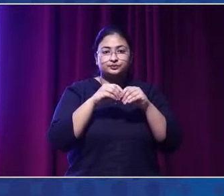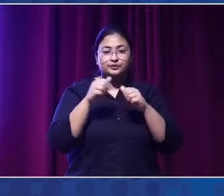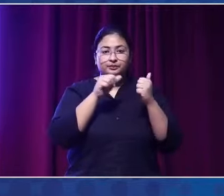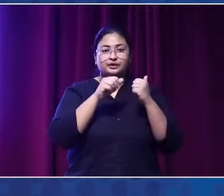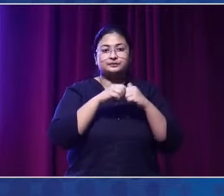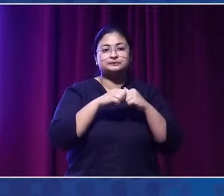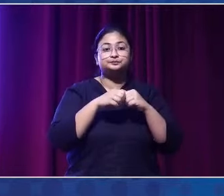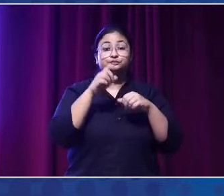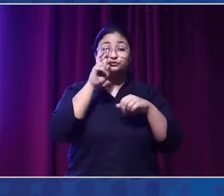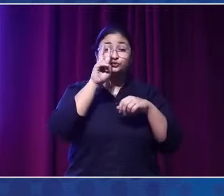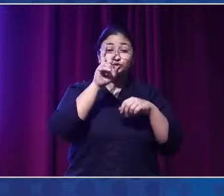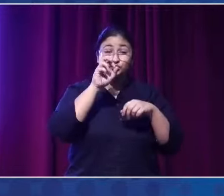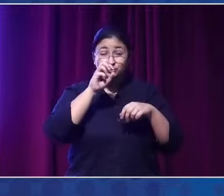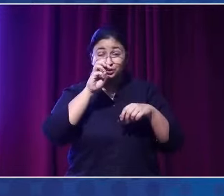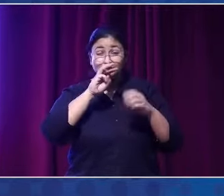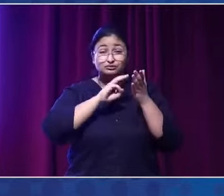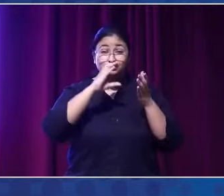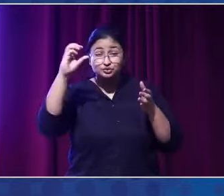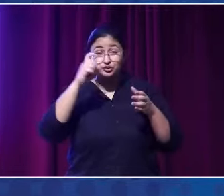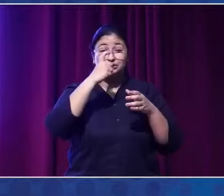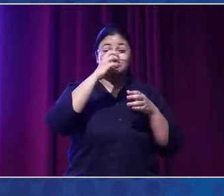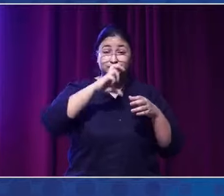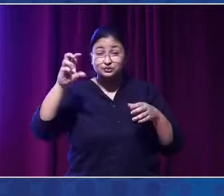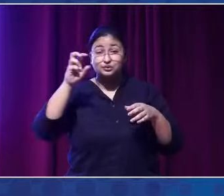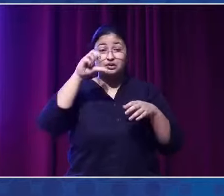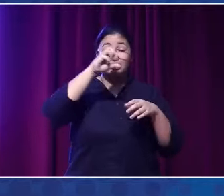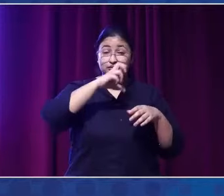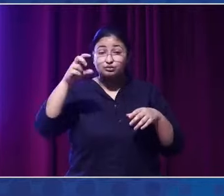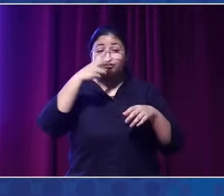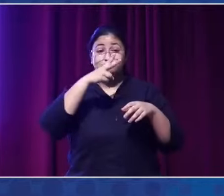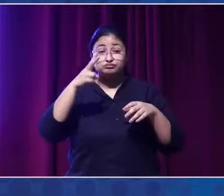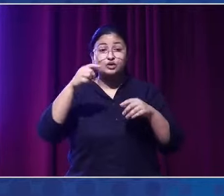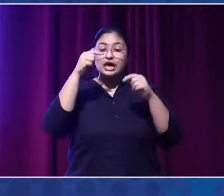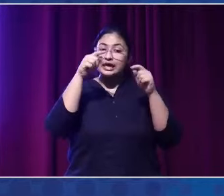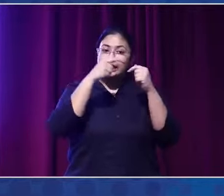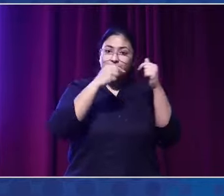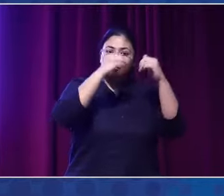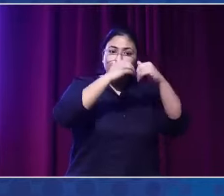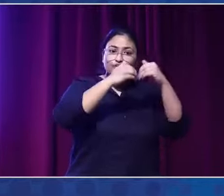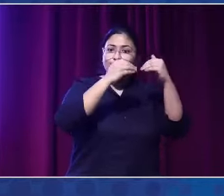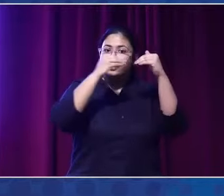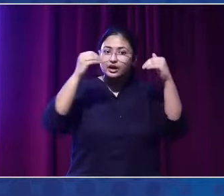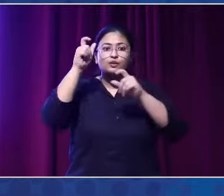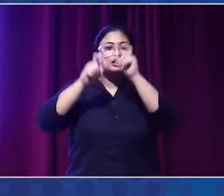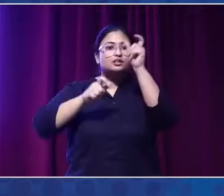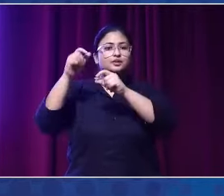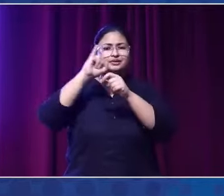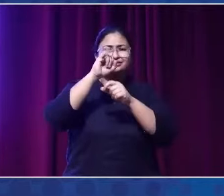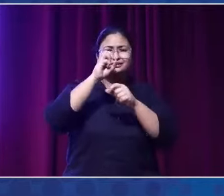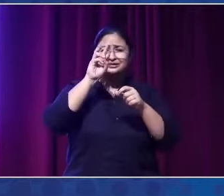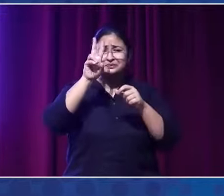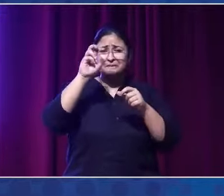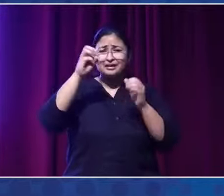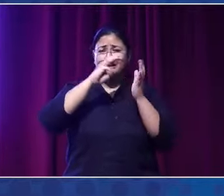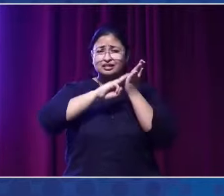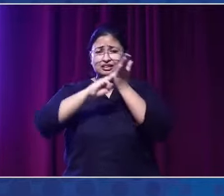12 crores, 7 crores, 9 crores, 11 crores, almost equivalent to the voters which were going to the vote. 620 million searches